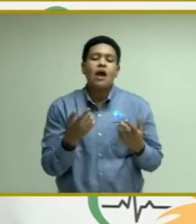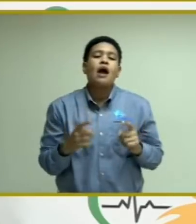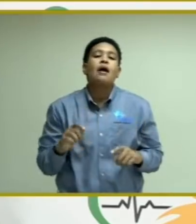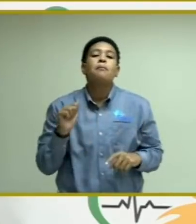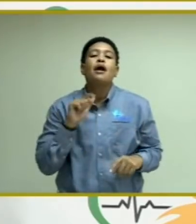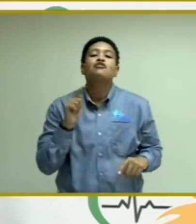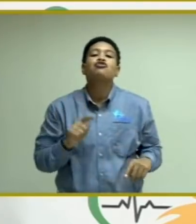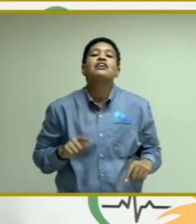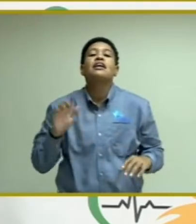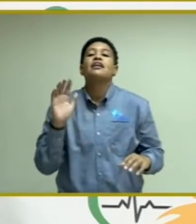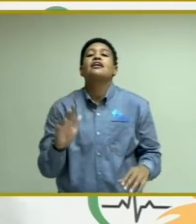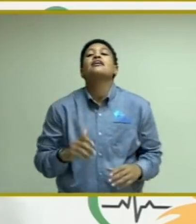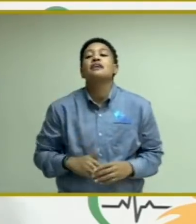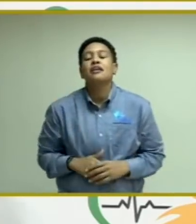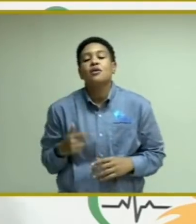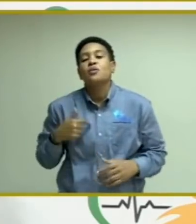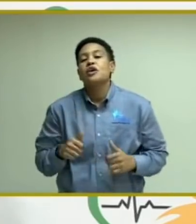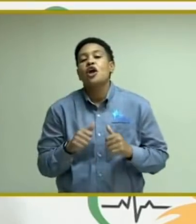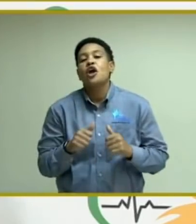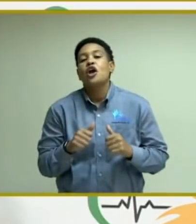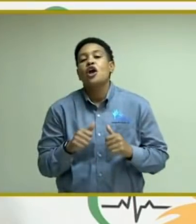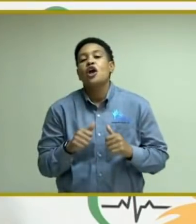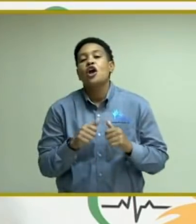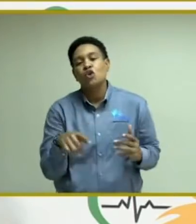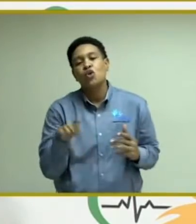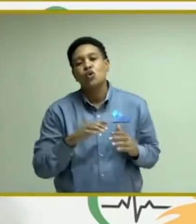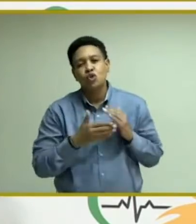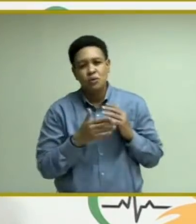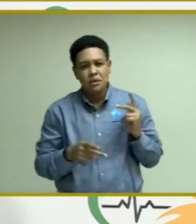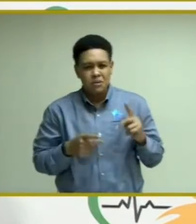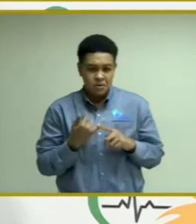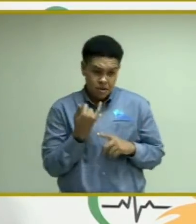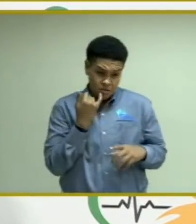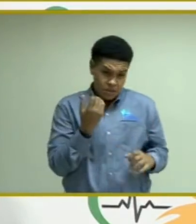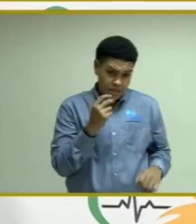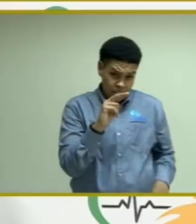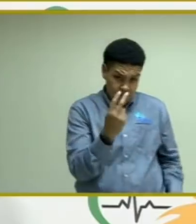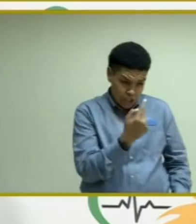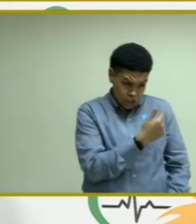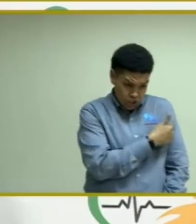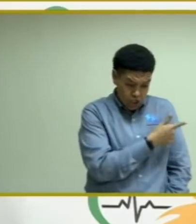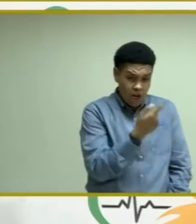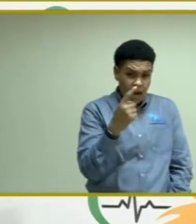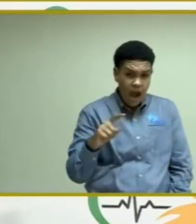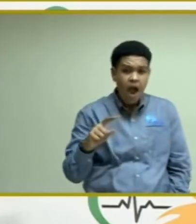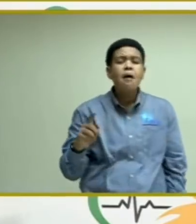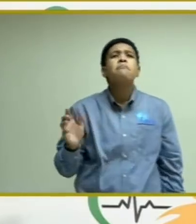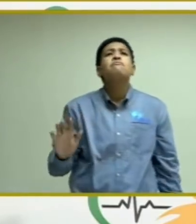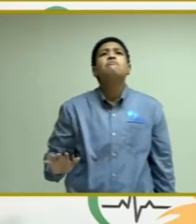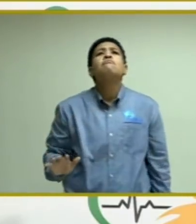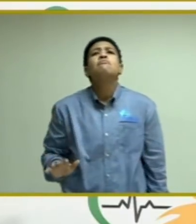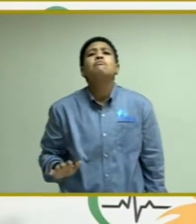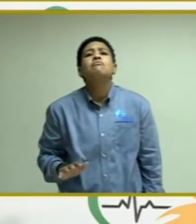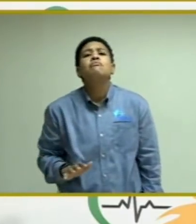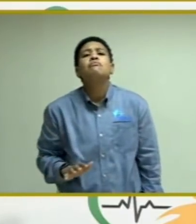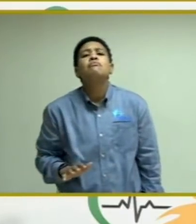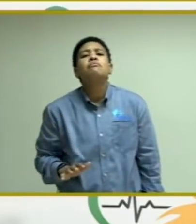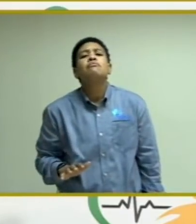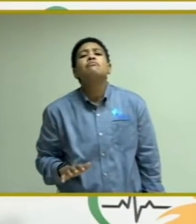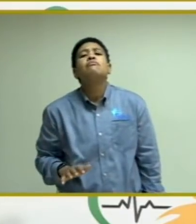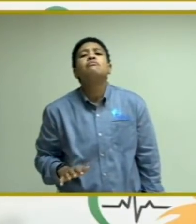AstraZeneca. We continue to urge those Jamaicans who are due their second dose, of course, to